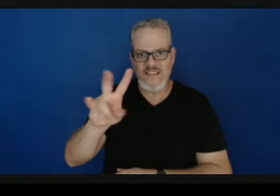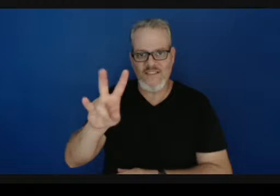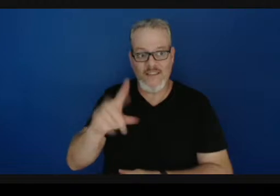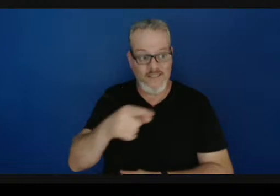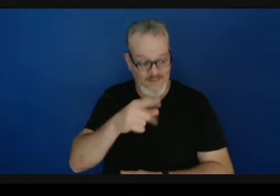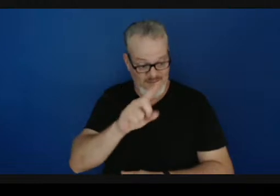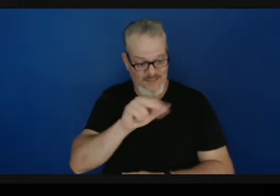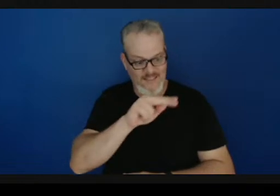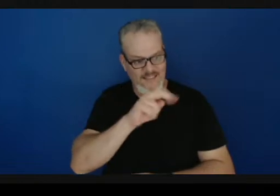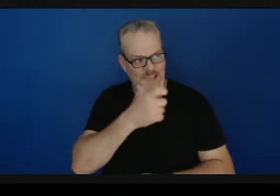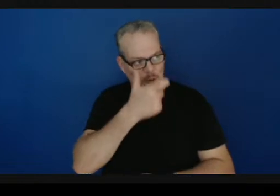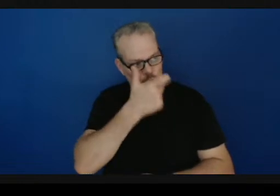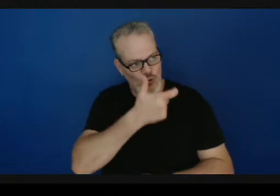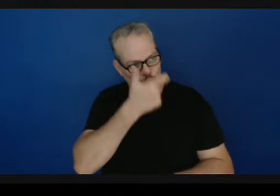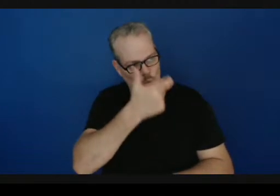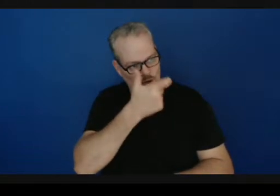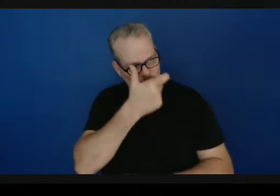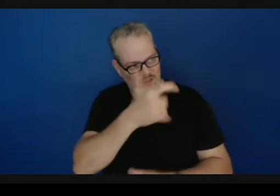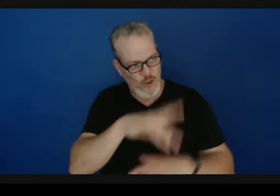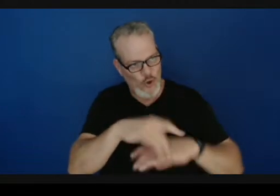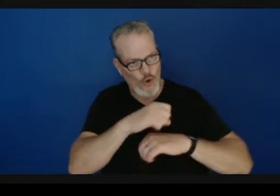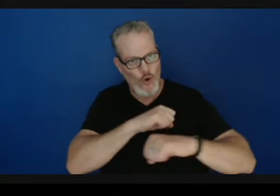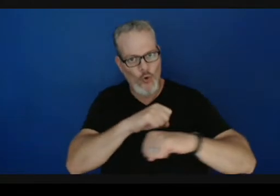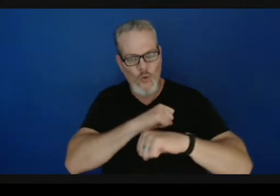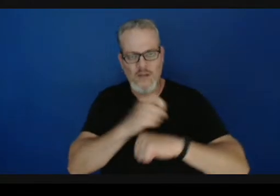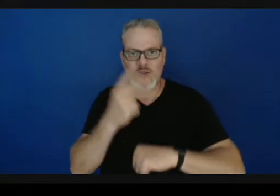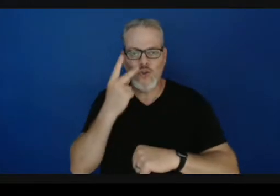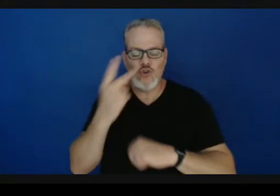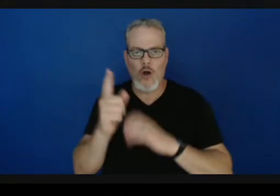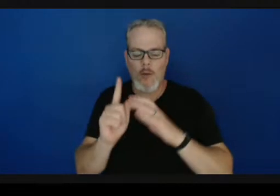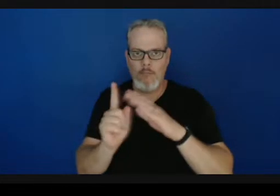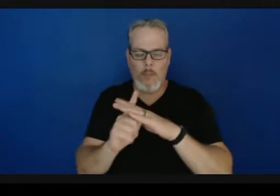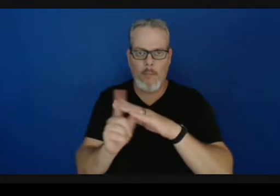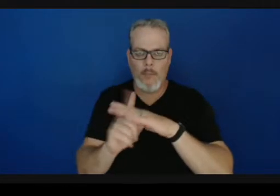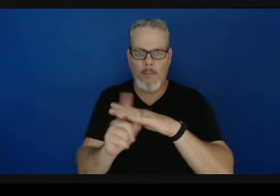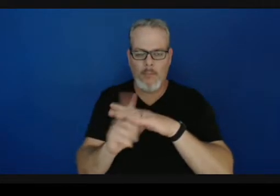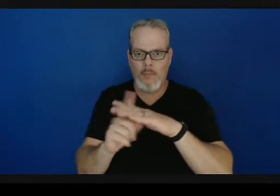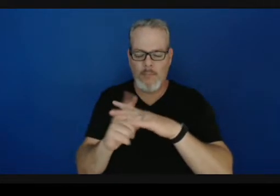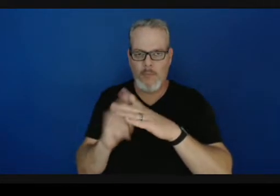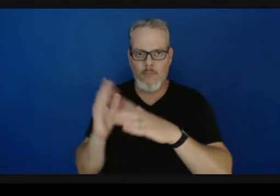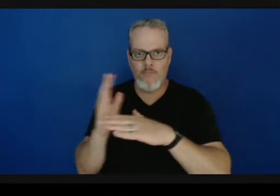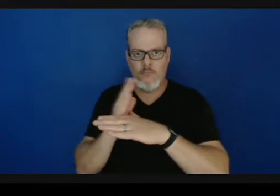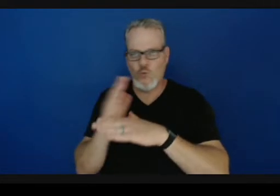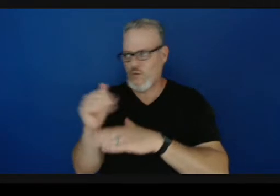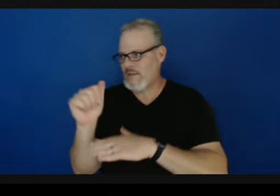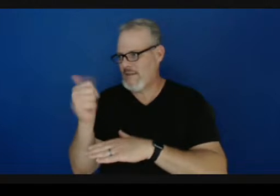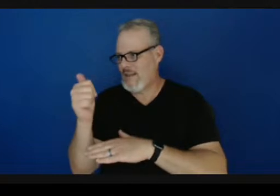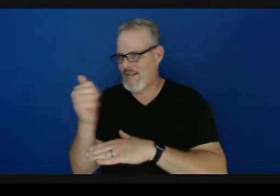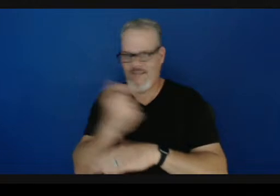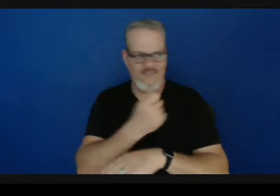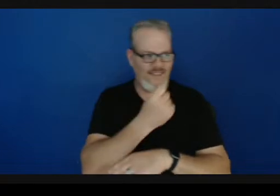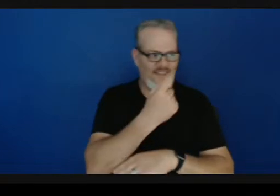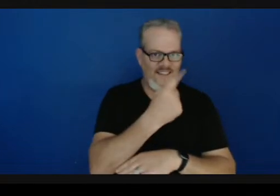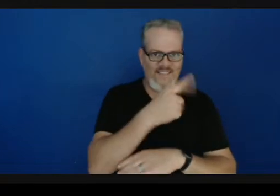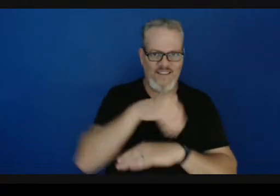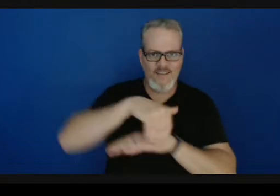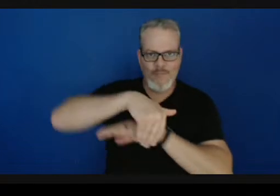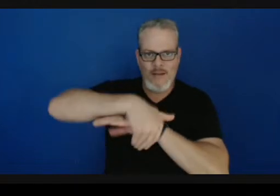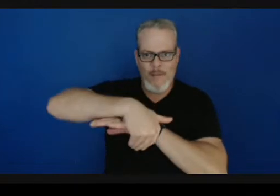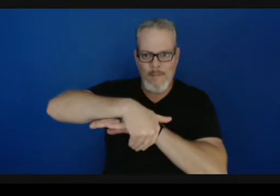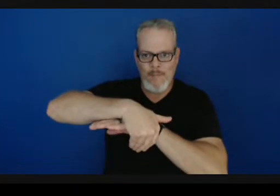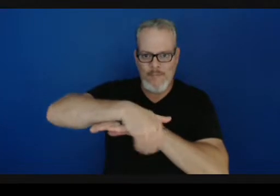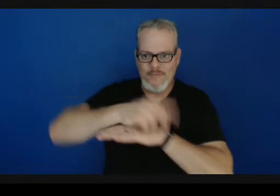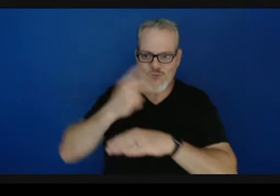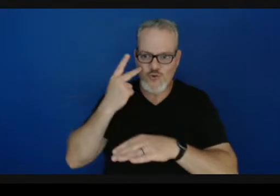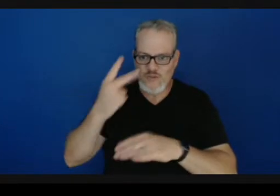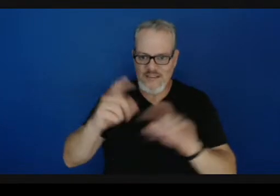earthquakes and saw a bunch of earthquakes come in between 10 and 11 p.m. right there, and here's a seismic trace